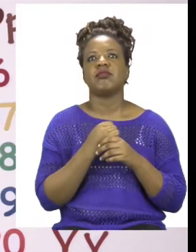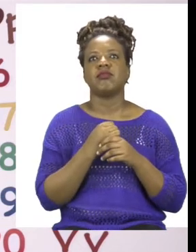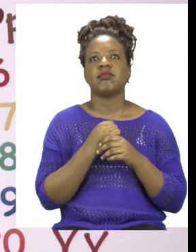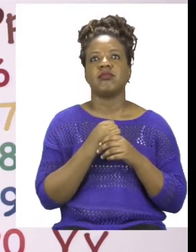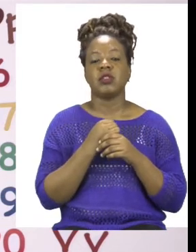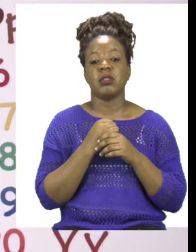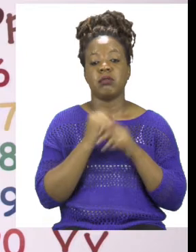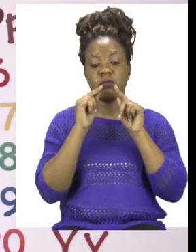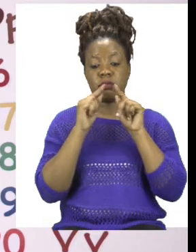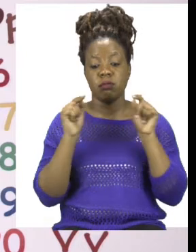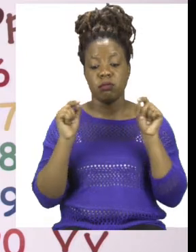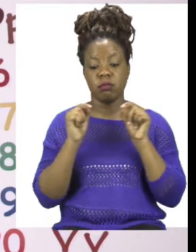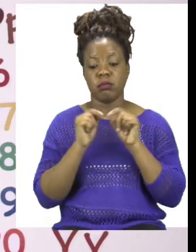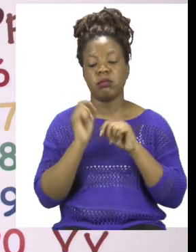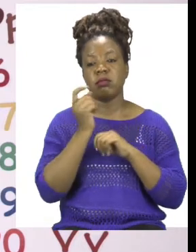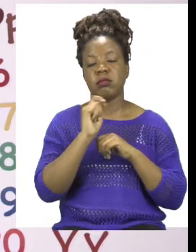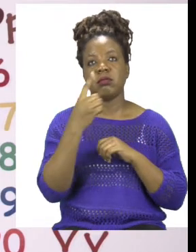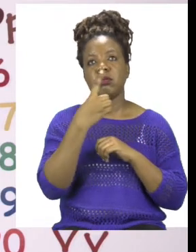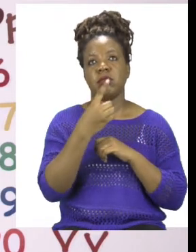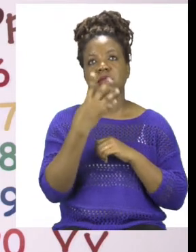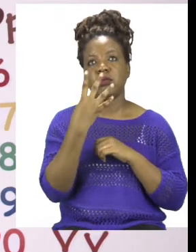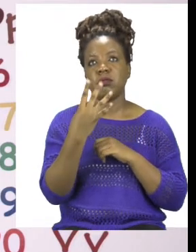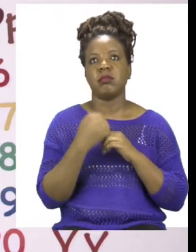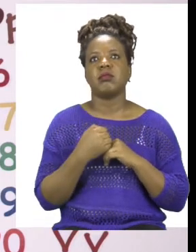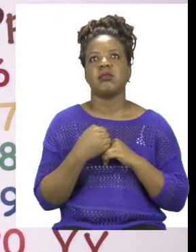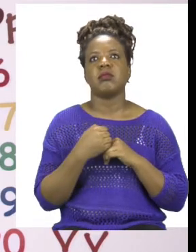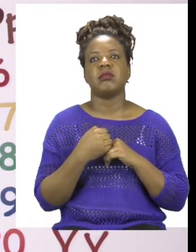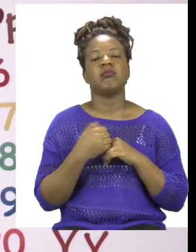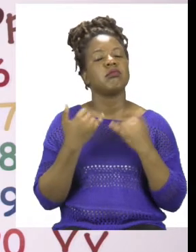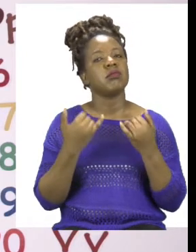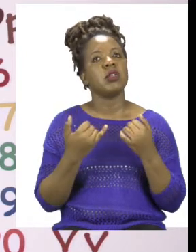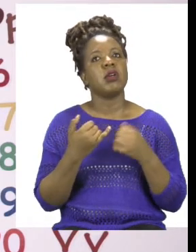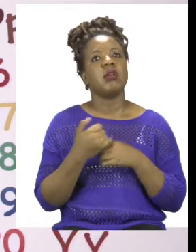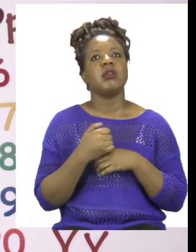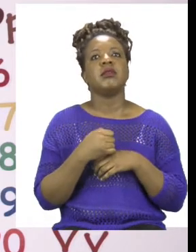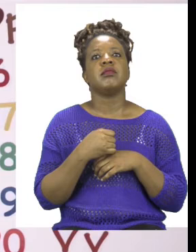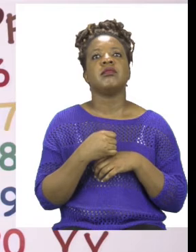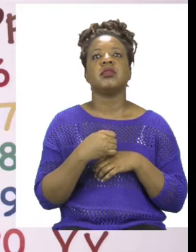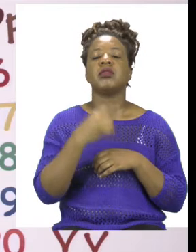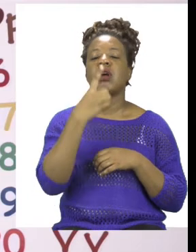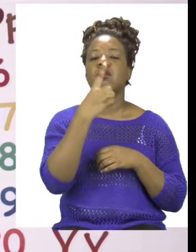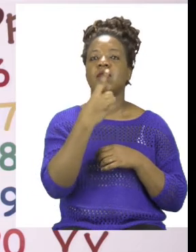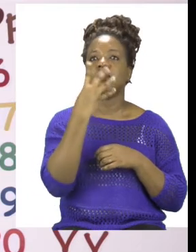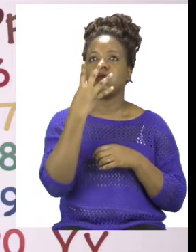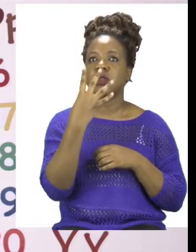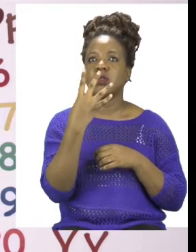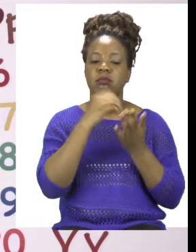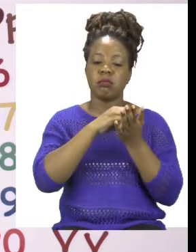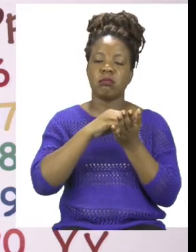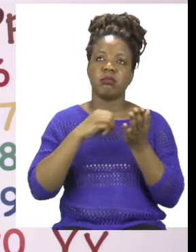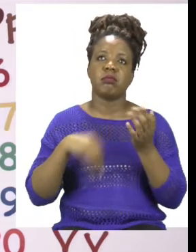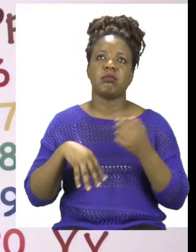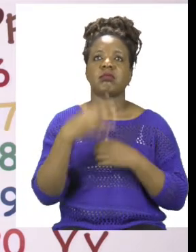box. So if 8 plus 6 equals 14, we now need to find out what 14 minus 4